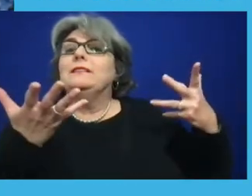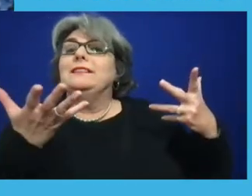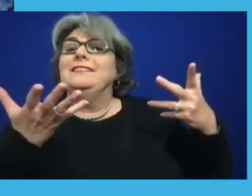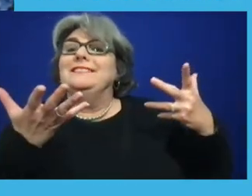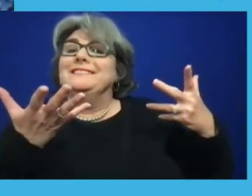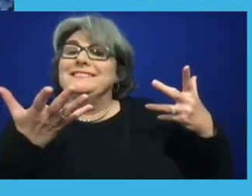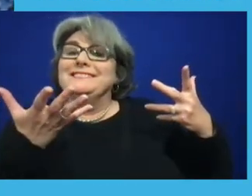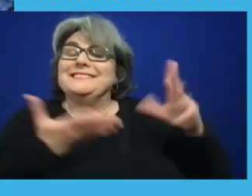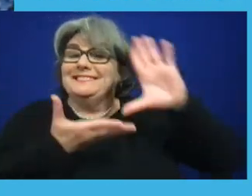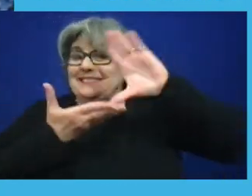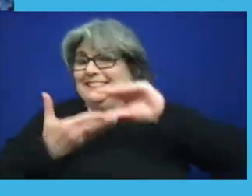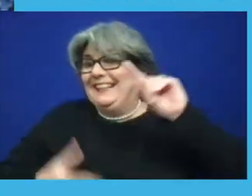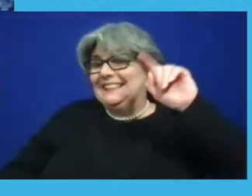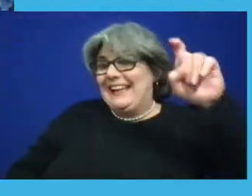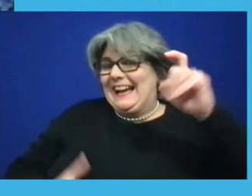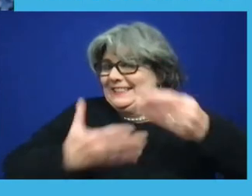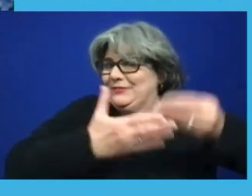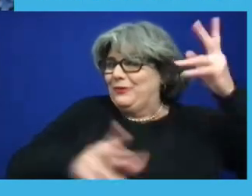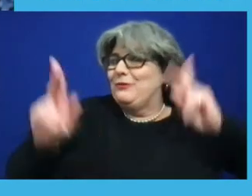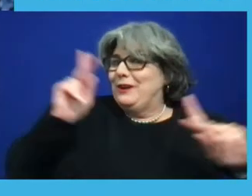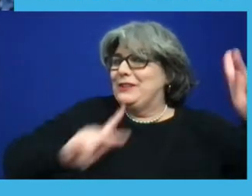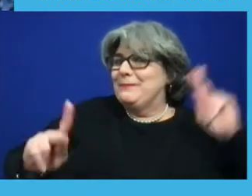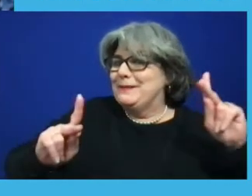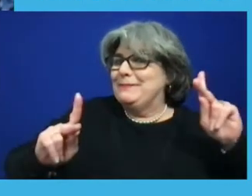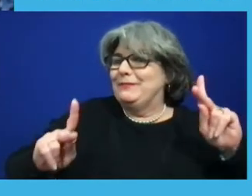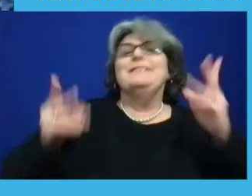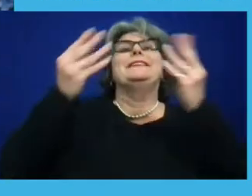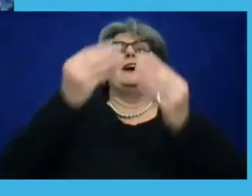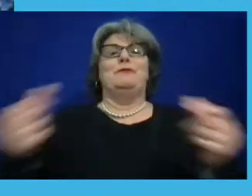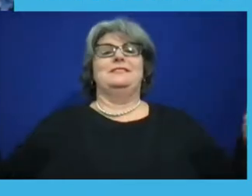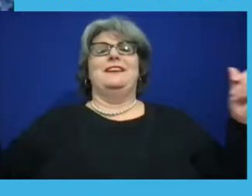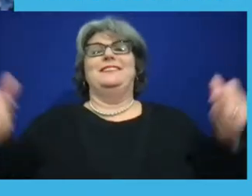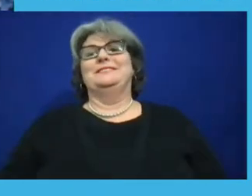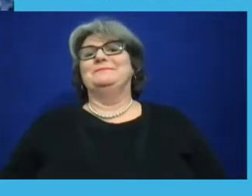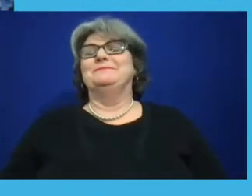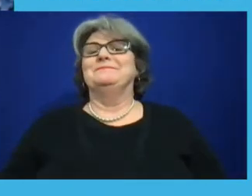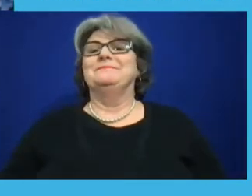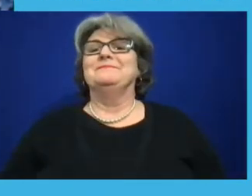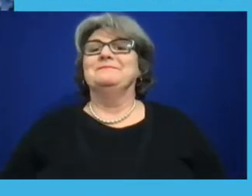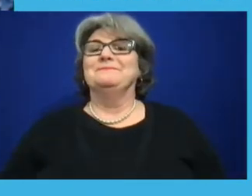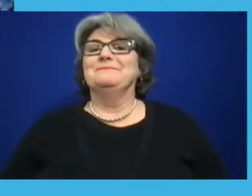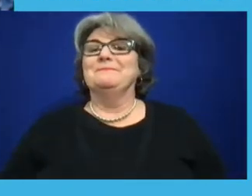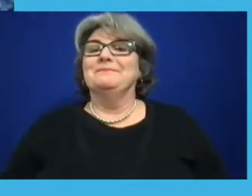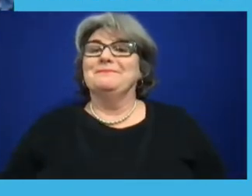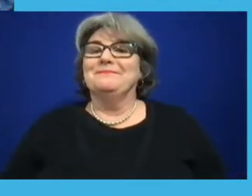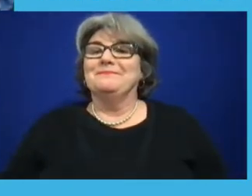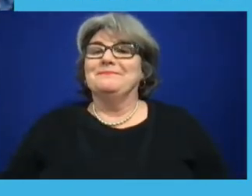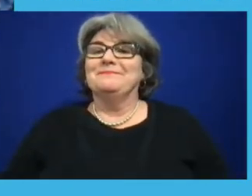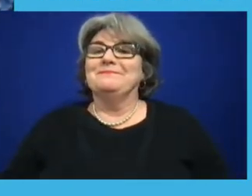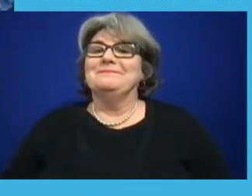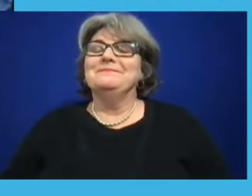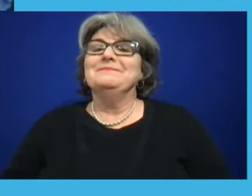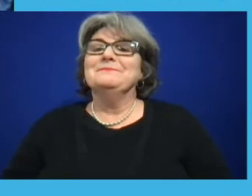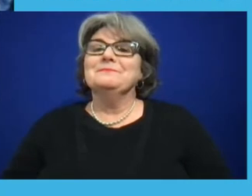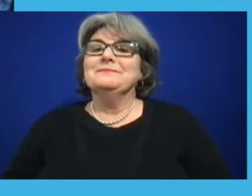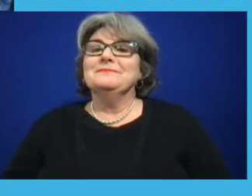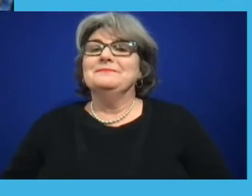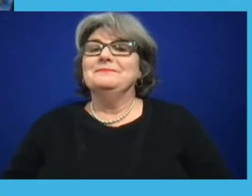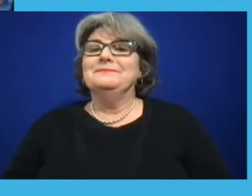they would all get in the room and they'd say, you know what we need? We need tax cuts for the wealthy. That's going to solve it.